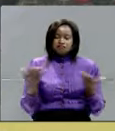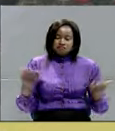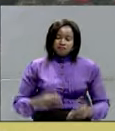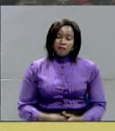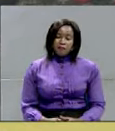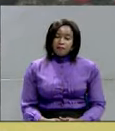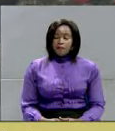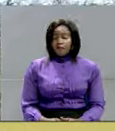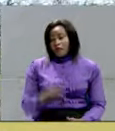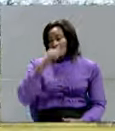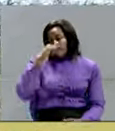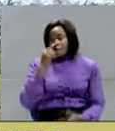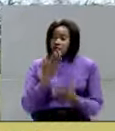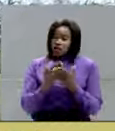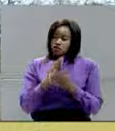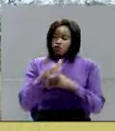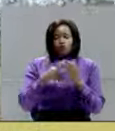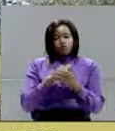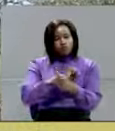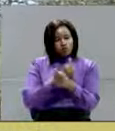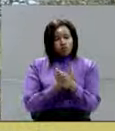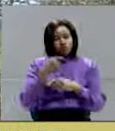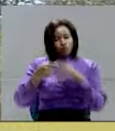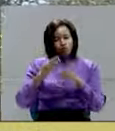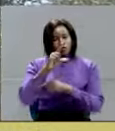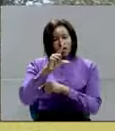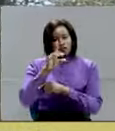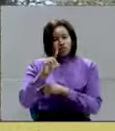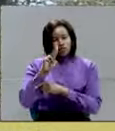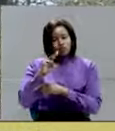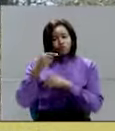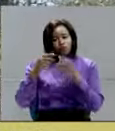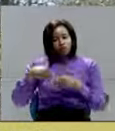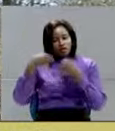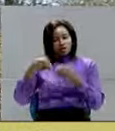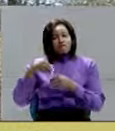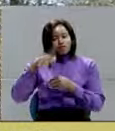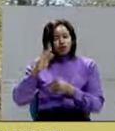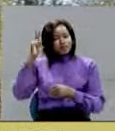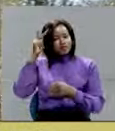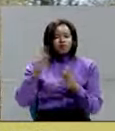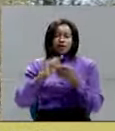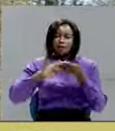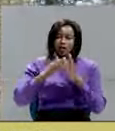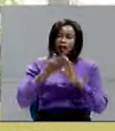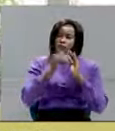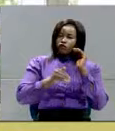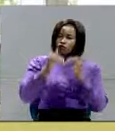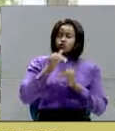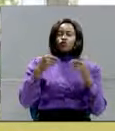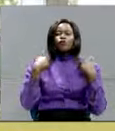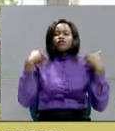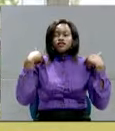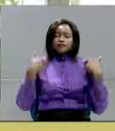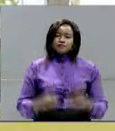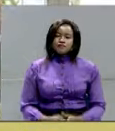Museveni urged the authorities to continue equipping the LDUs with more skills into becoming professional officers. You